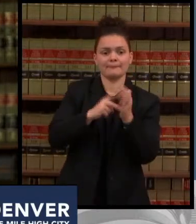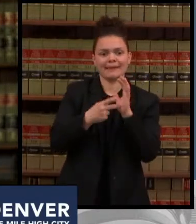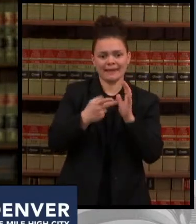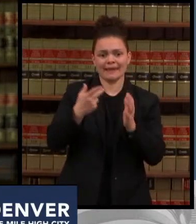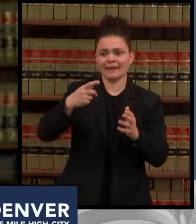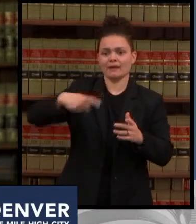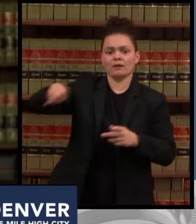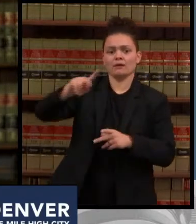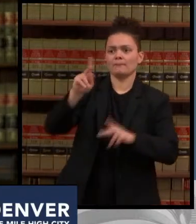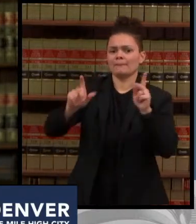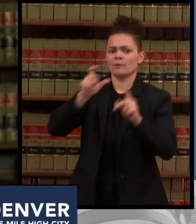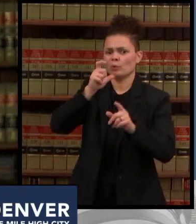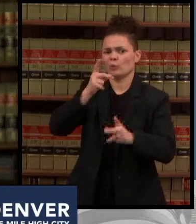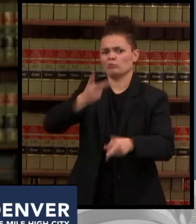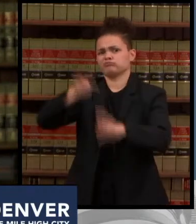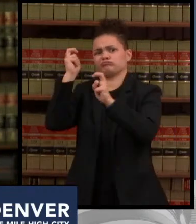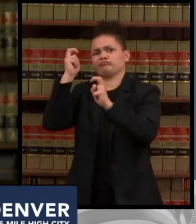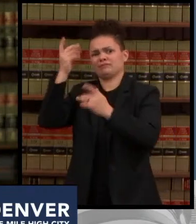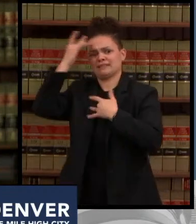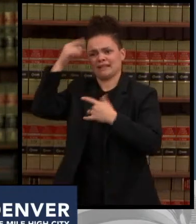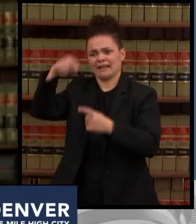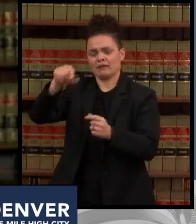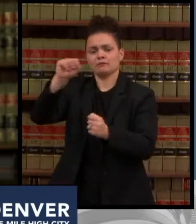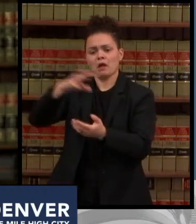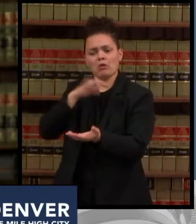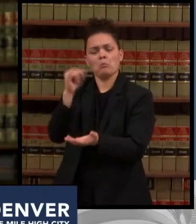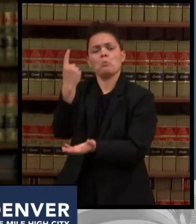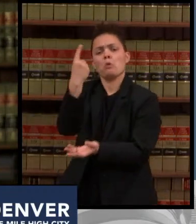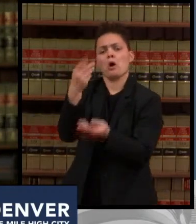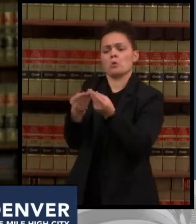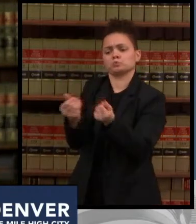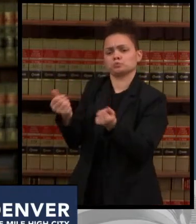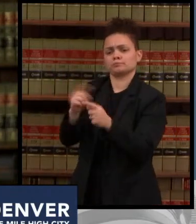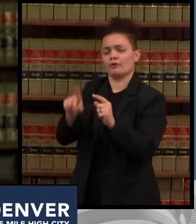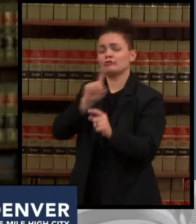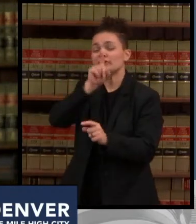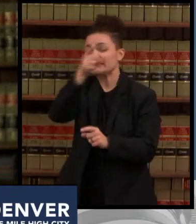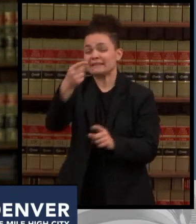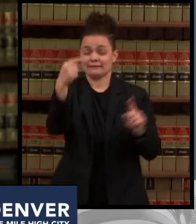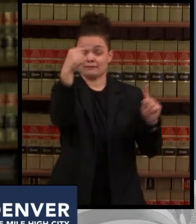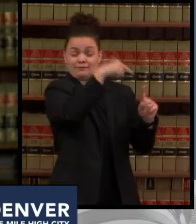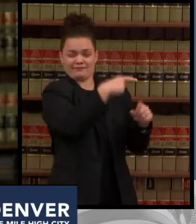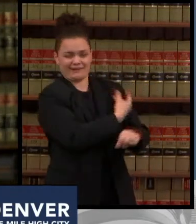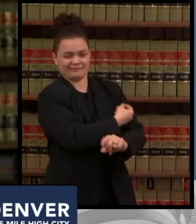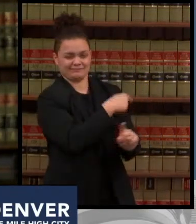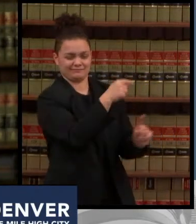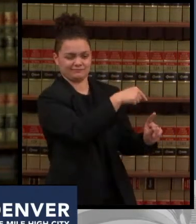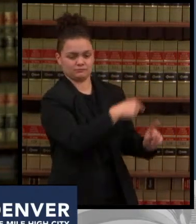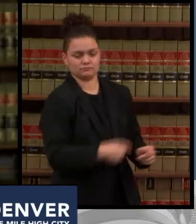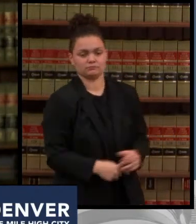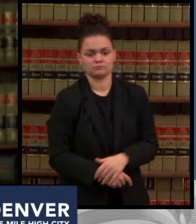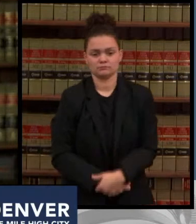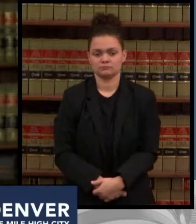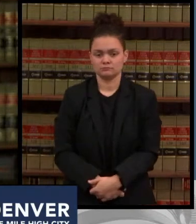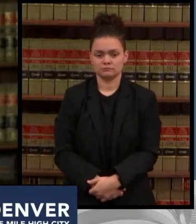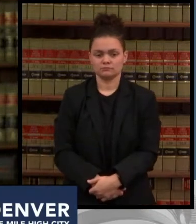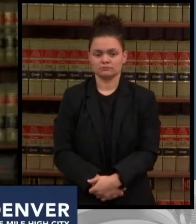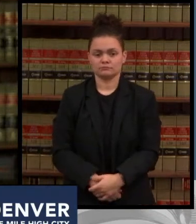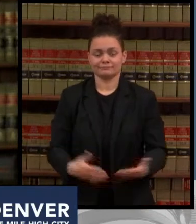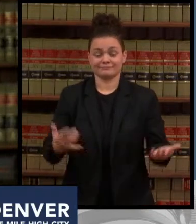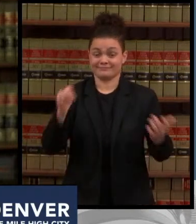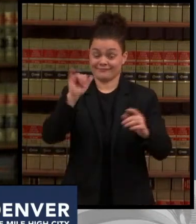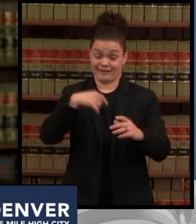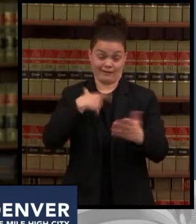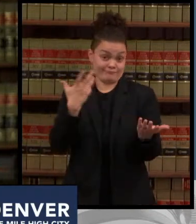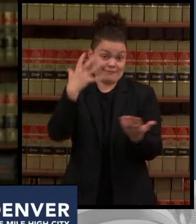as the controversial and unpopular measure of implementing a very common sense prevention tool that we